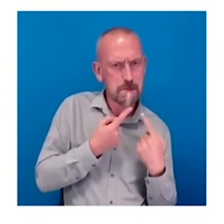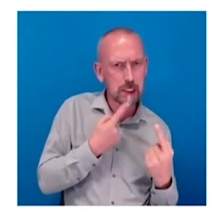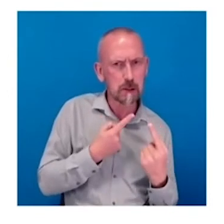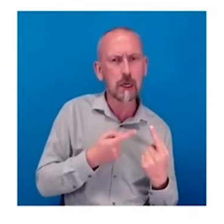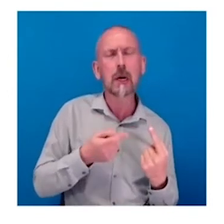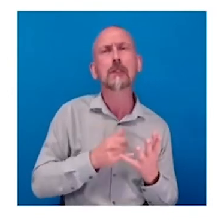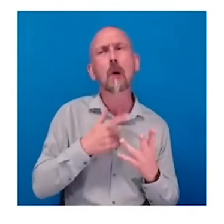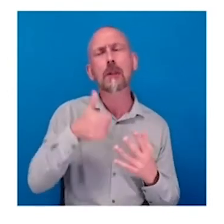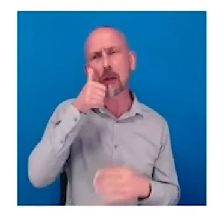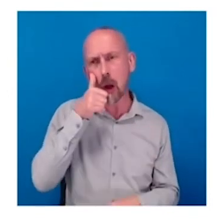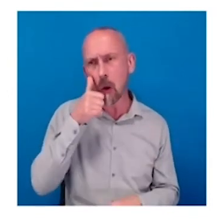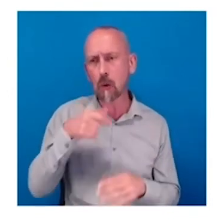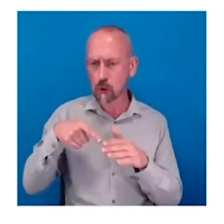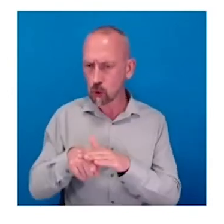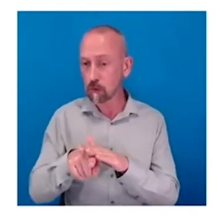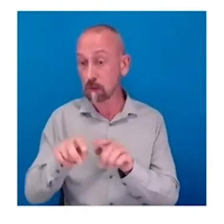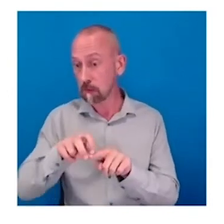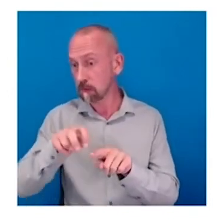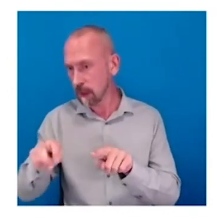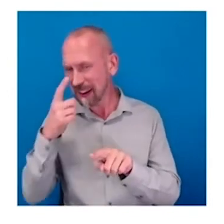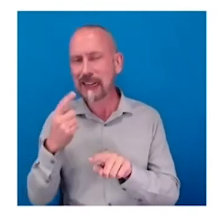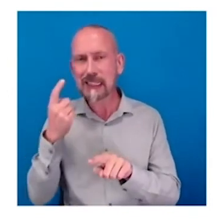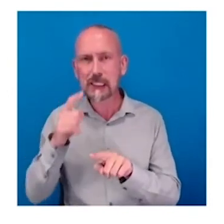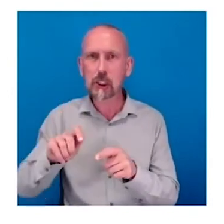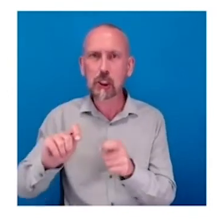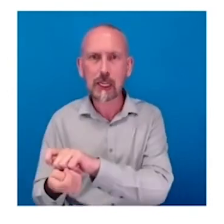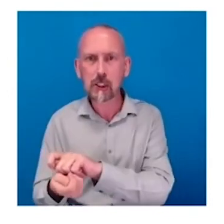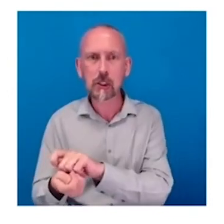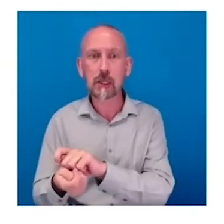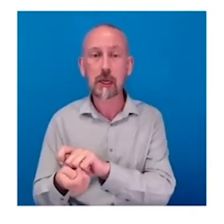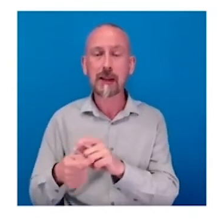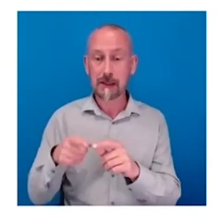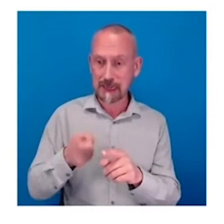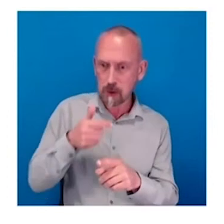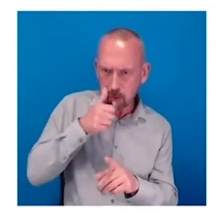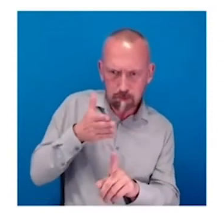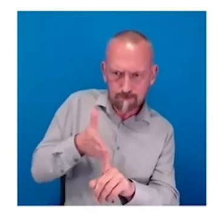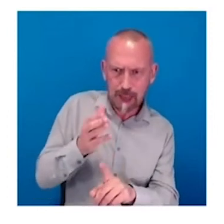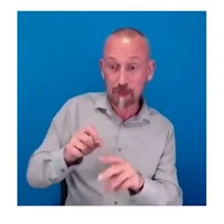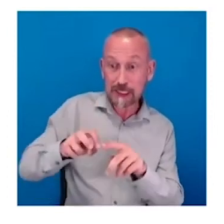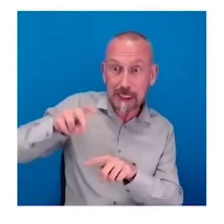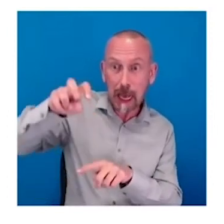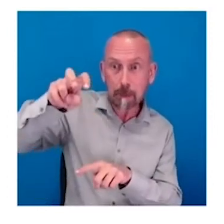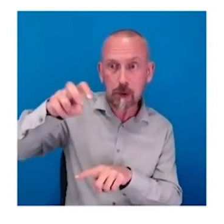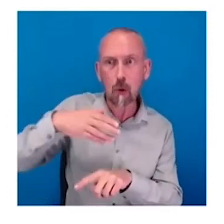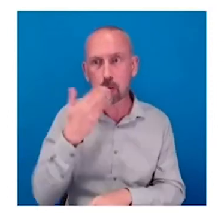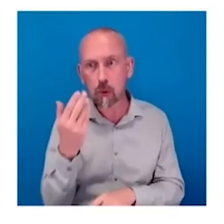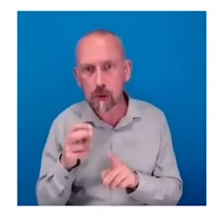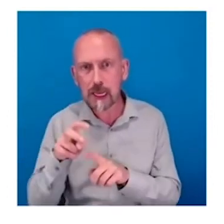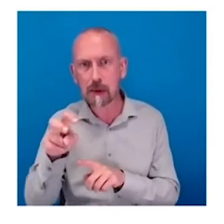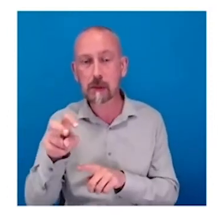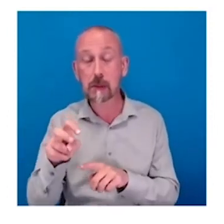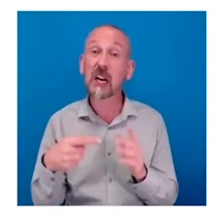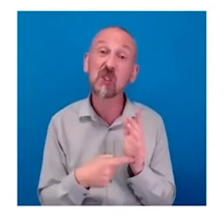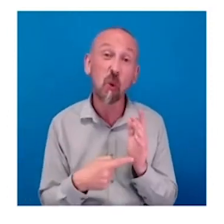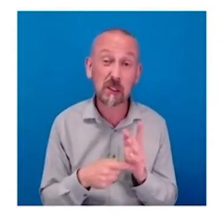change, whether there's steps, no steps. Also, it will, toilets, I mean, toilets are really important. I think